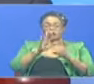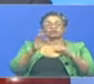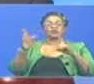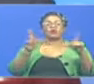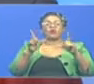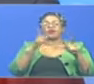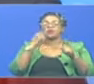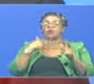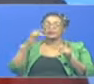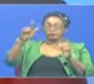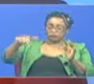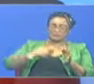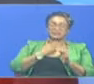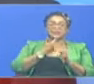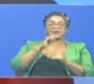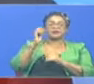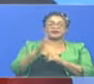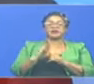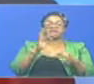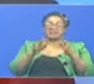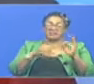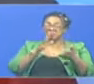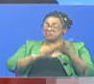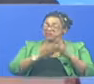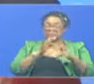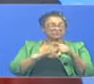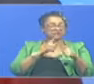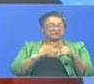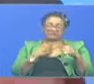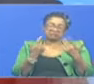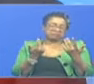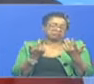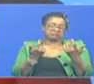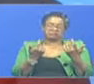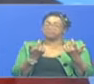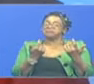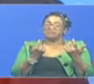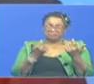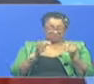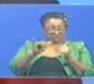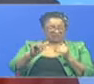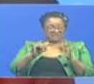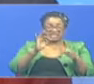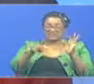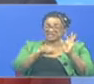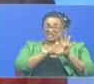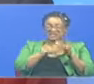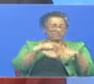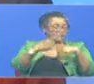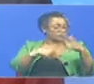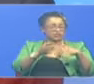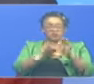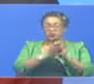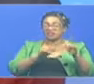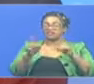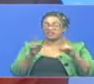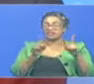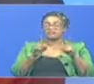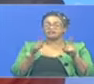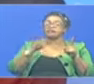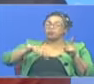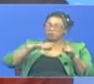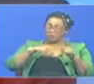enter Kenya. If they turn out positive, they can't enter. If they are negative, they proceed with their journey. We'll continue to